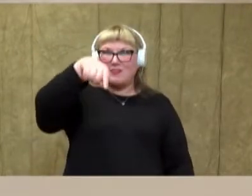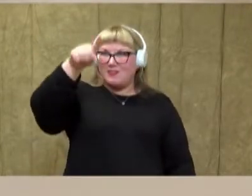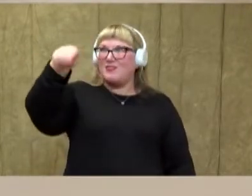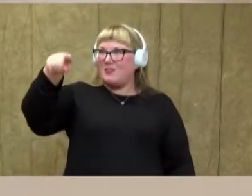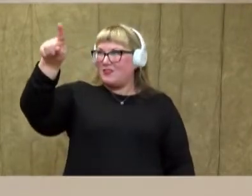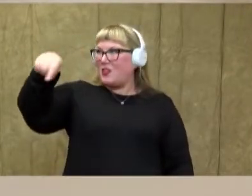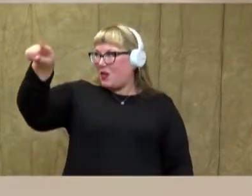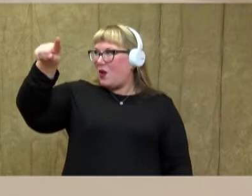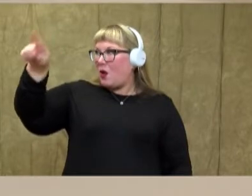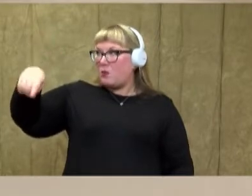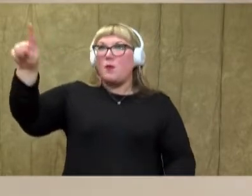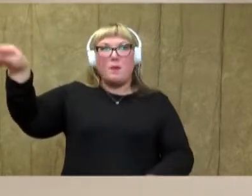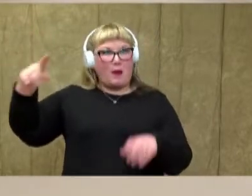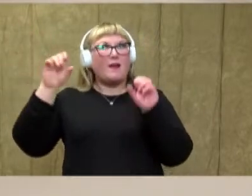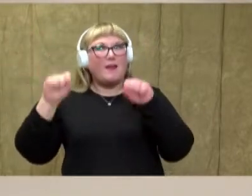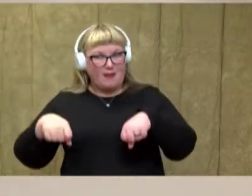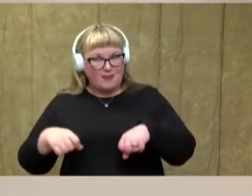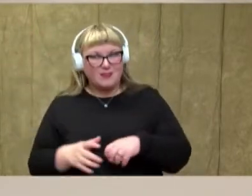more.